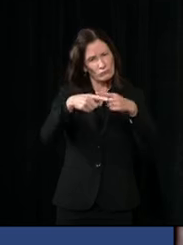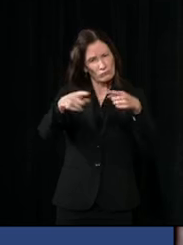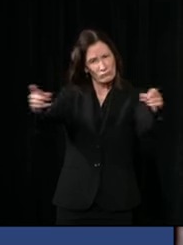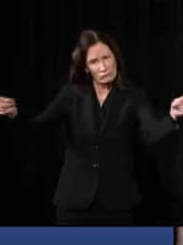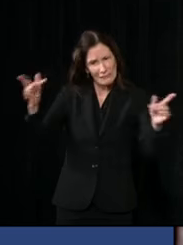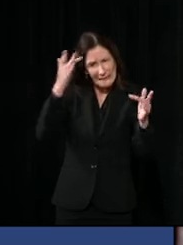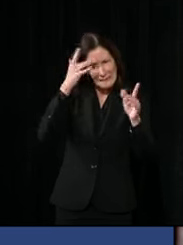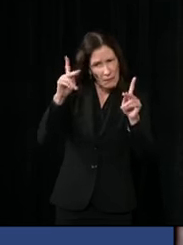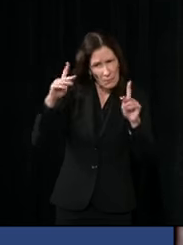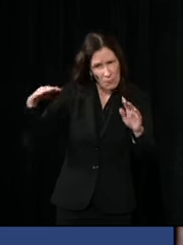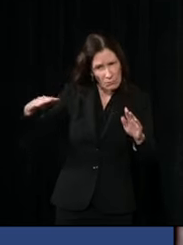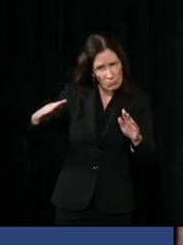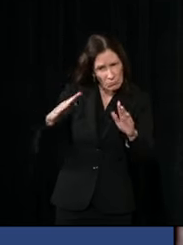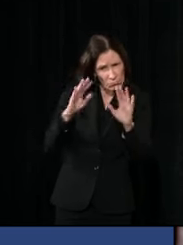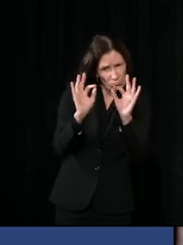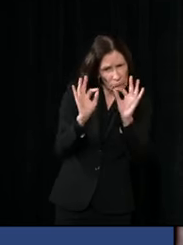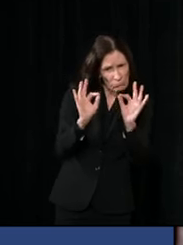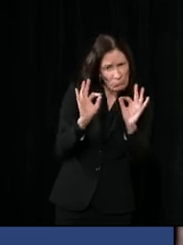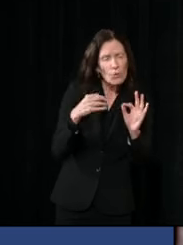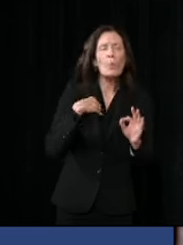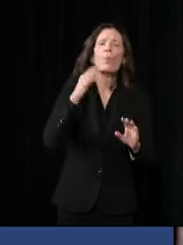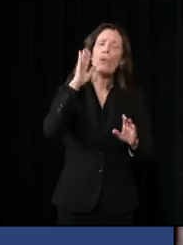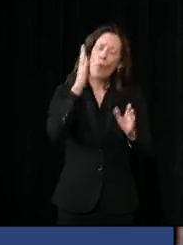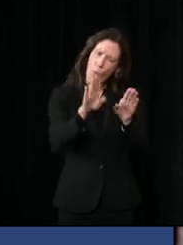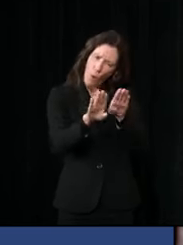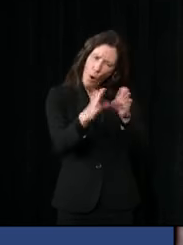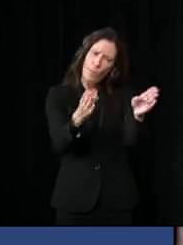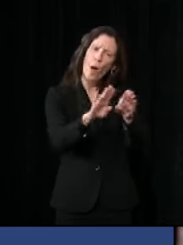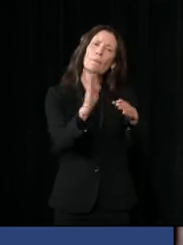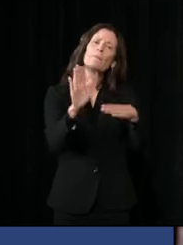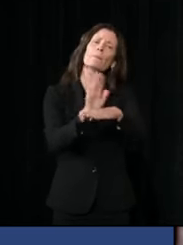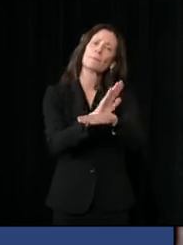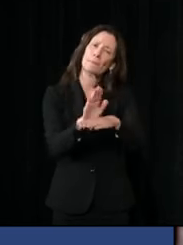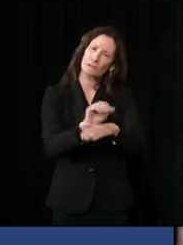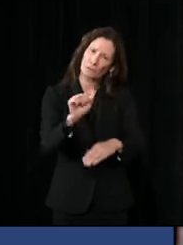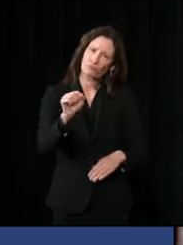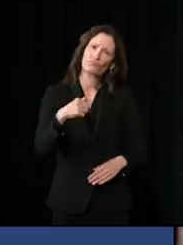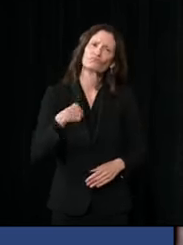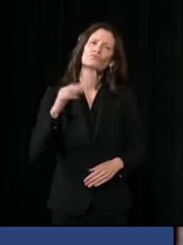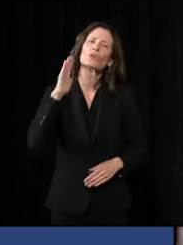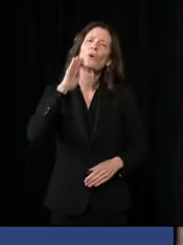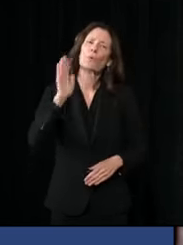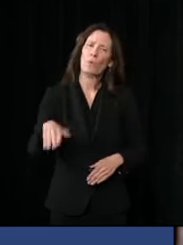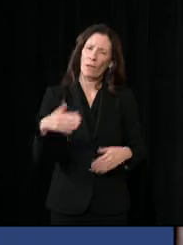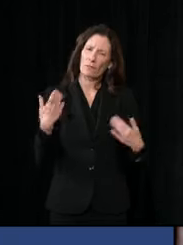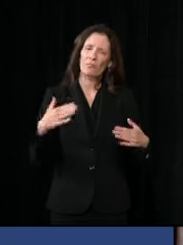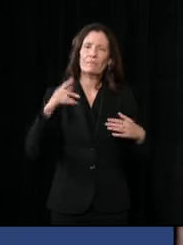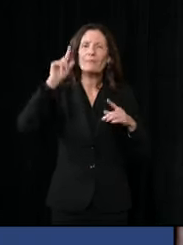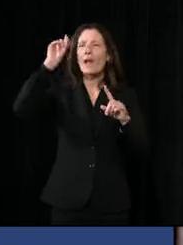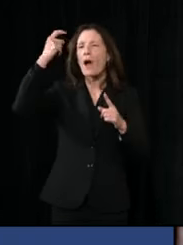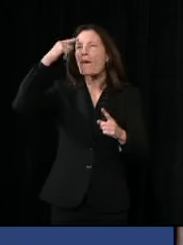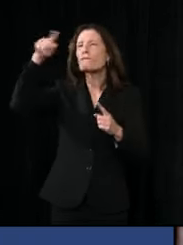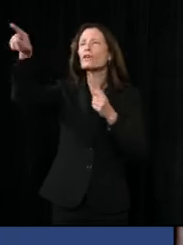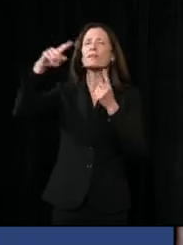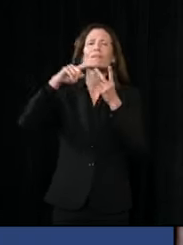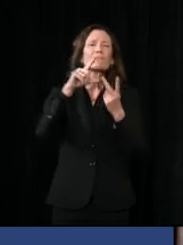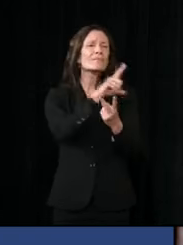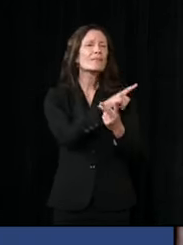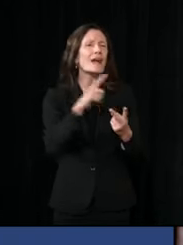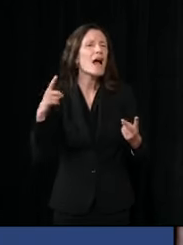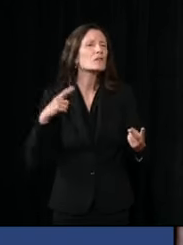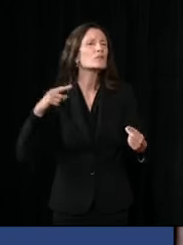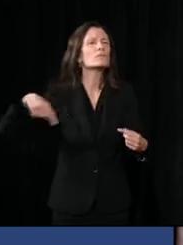the legislature and the administration have worked together. And just recently, we moved our primary election system to keep voters